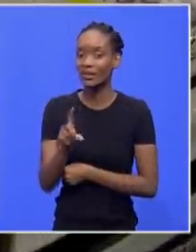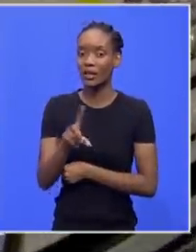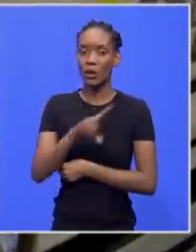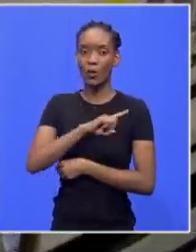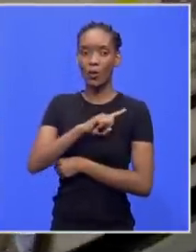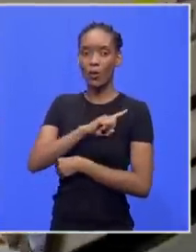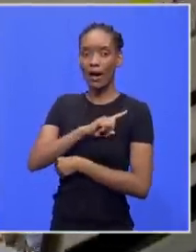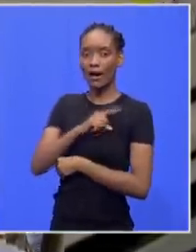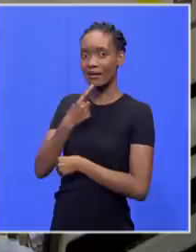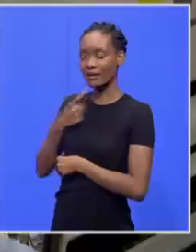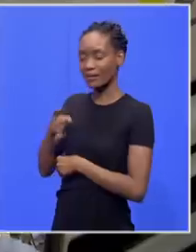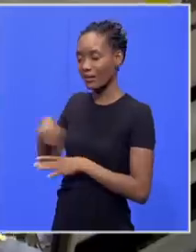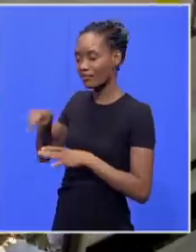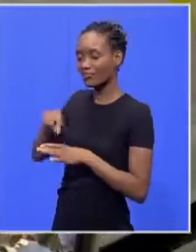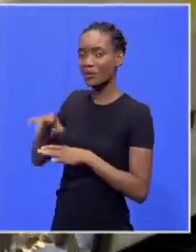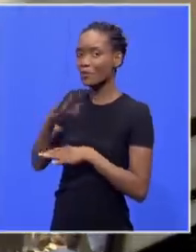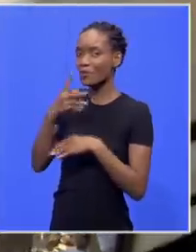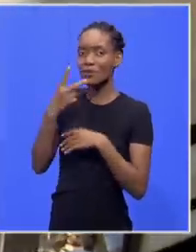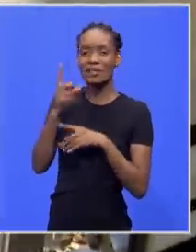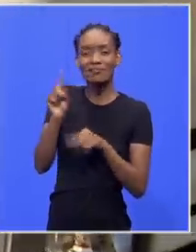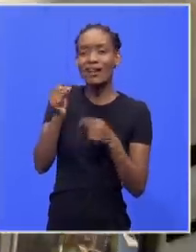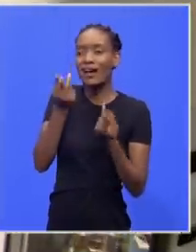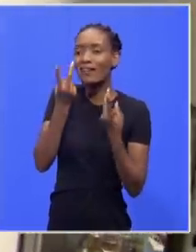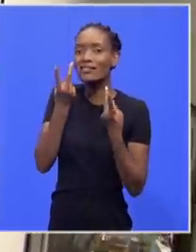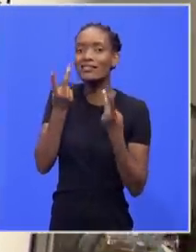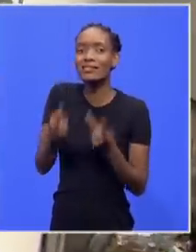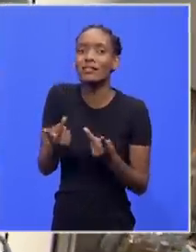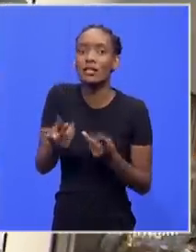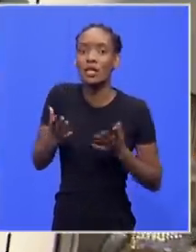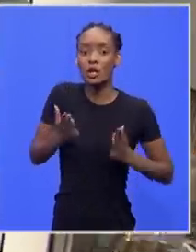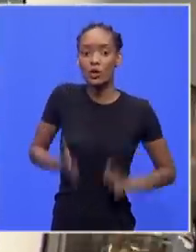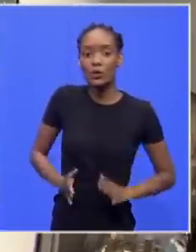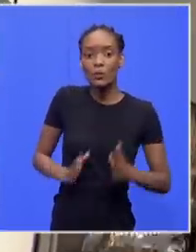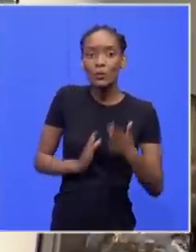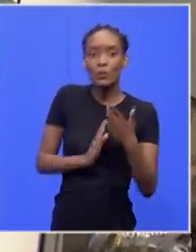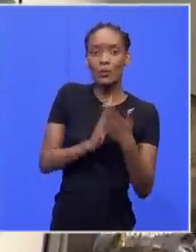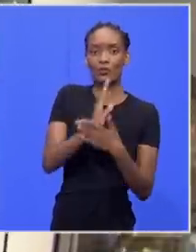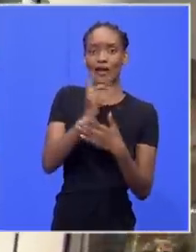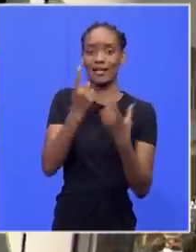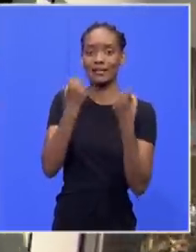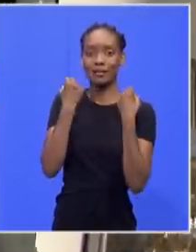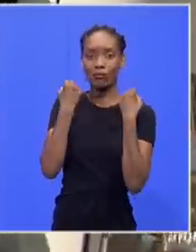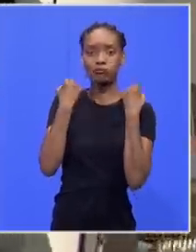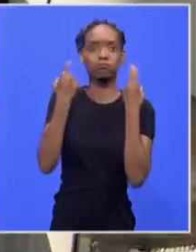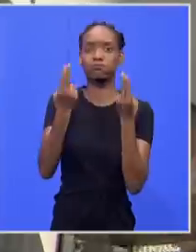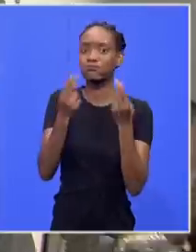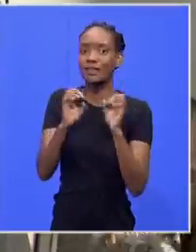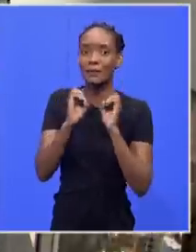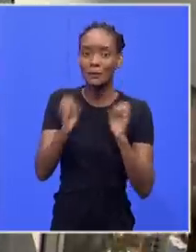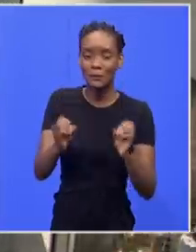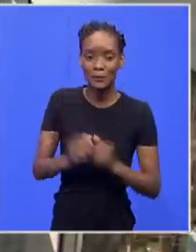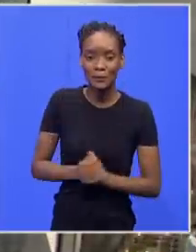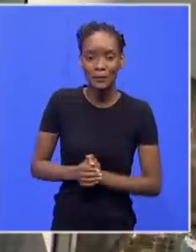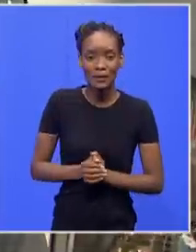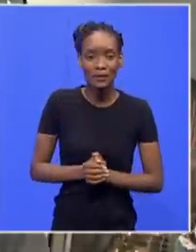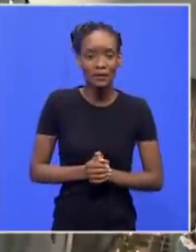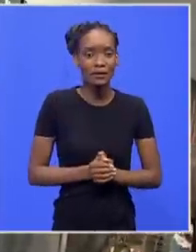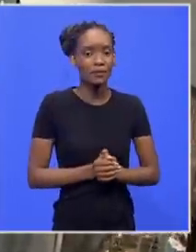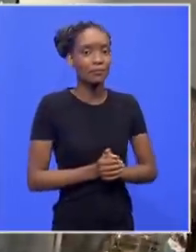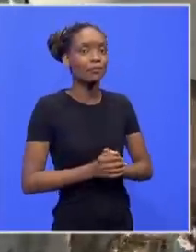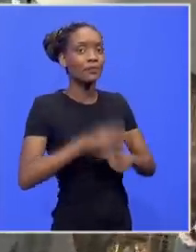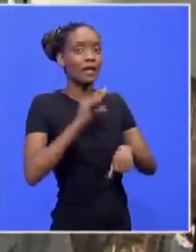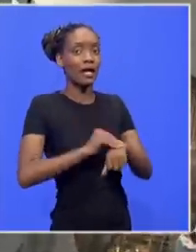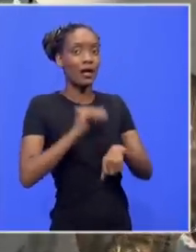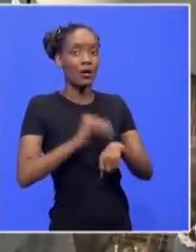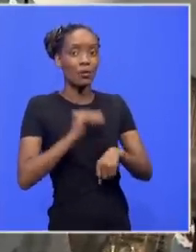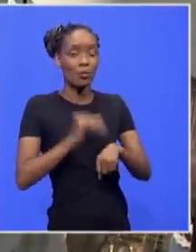that tangible muscle from human rights to stand up for them. You know, the thing is the one problem was is that these people